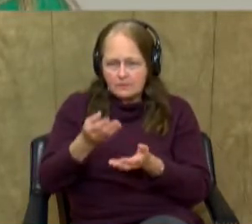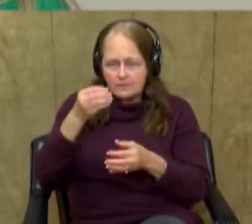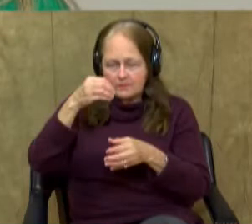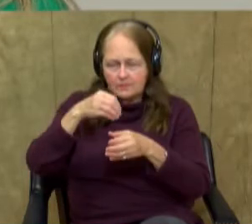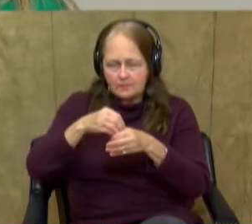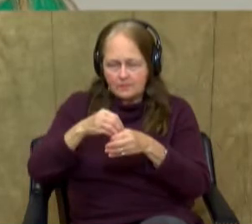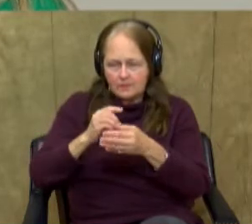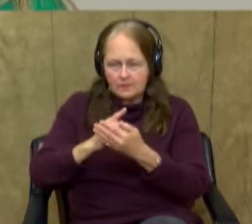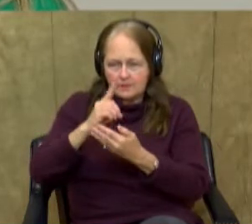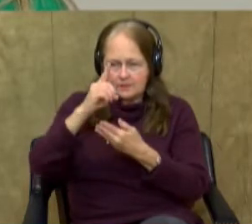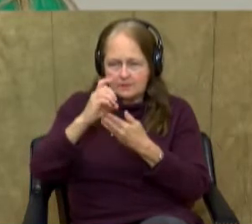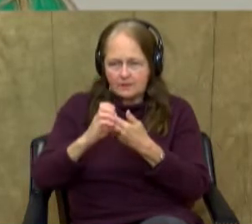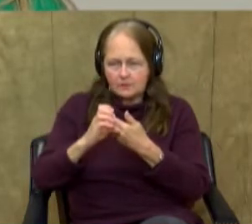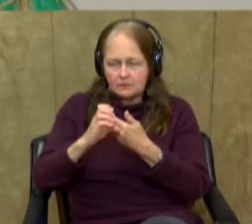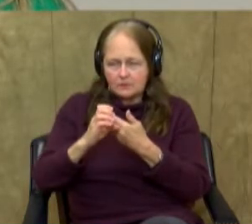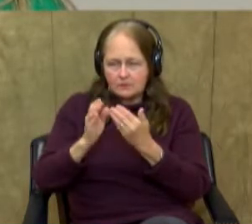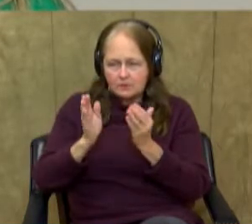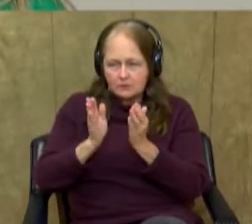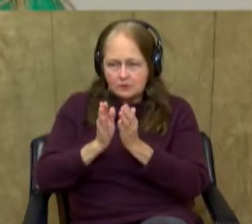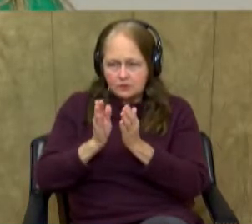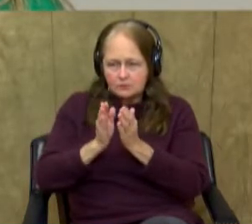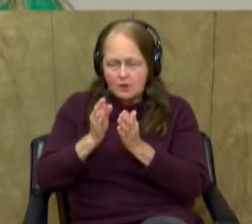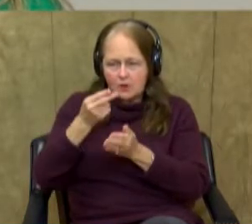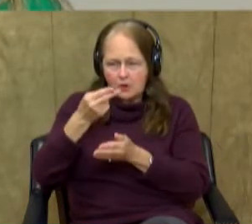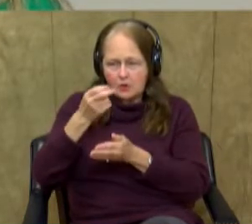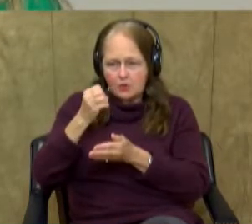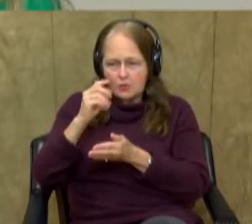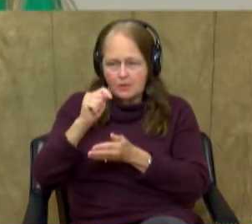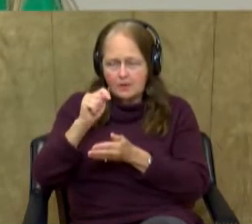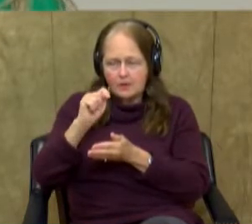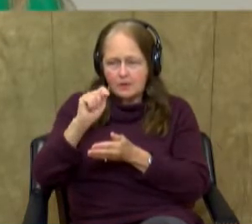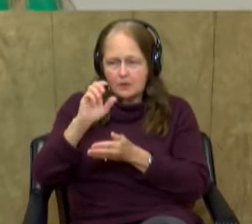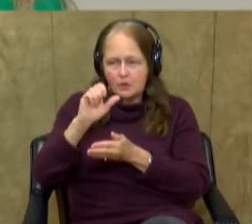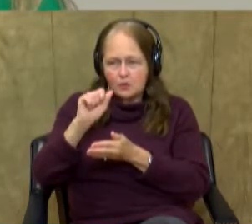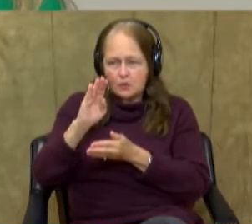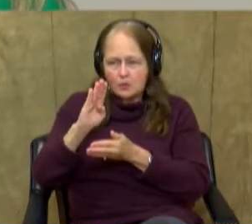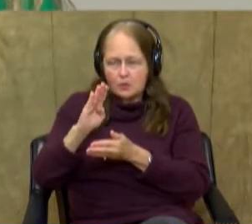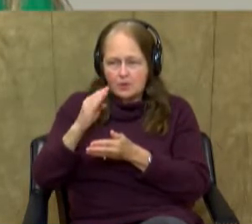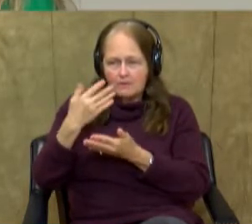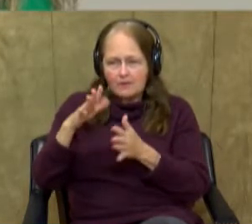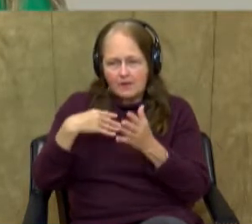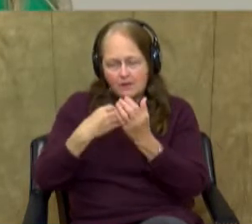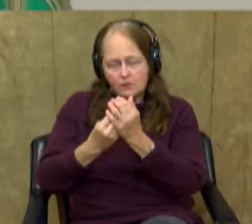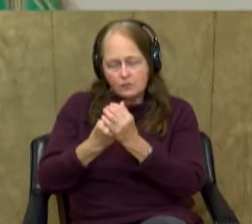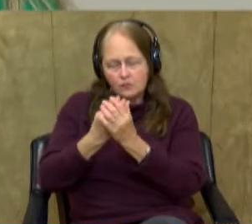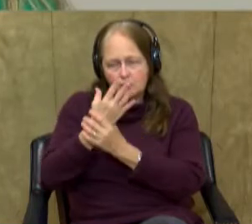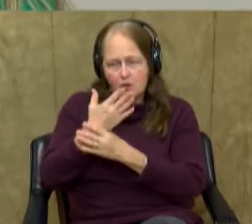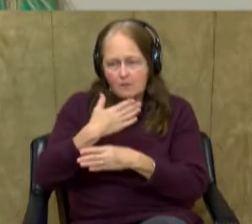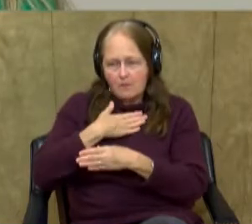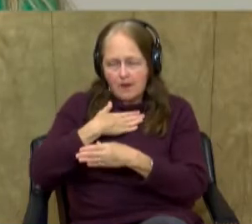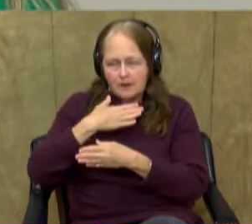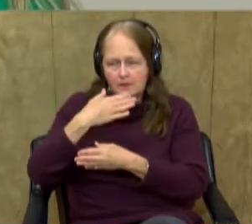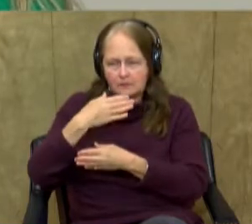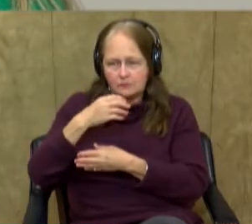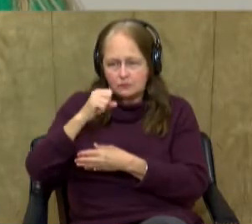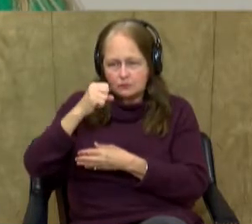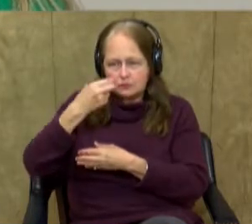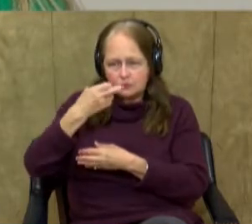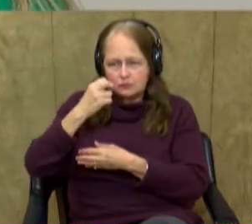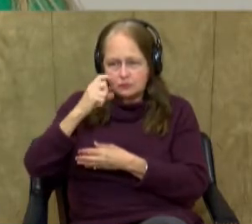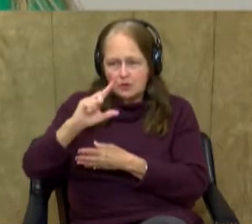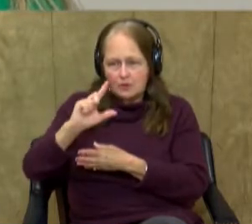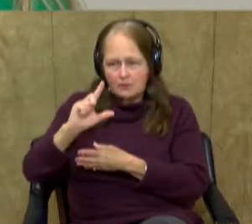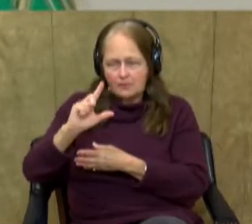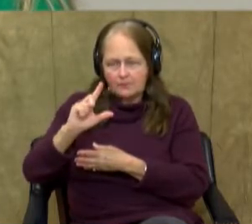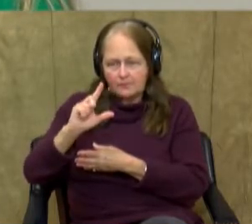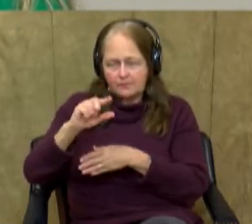In December, a smaller hermit crab passed by. "I have outgrown my shell," she said. "Would you know a place